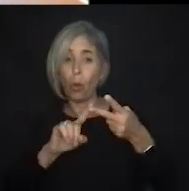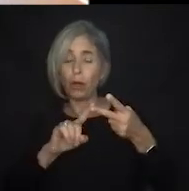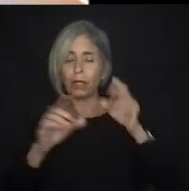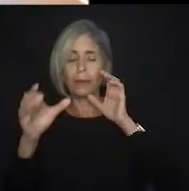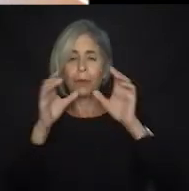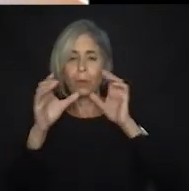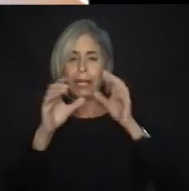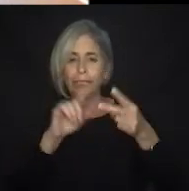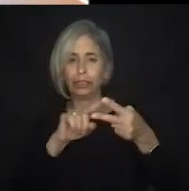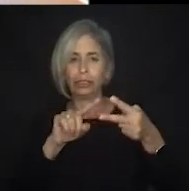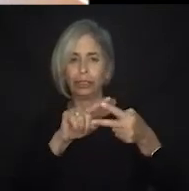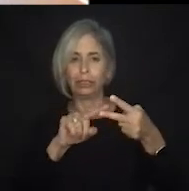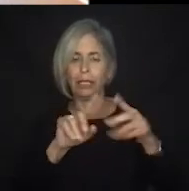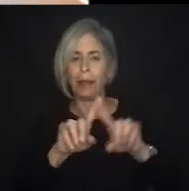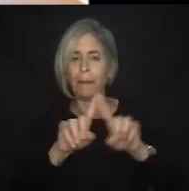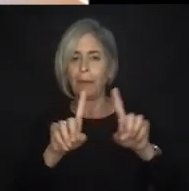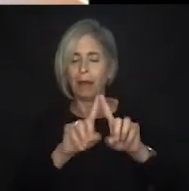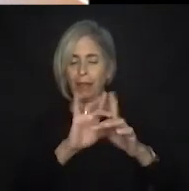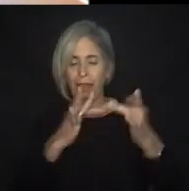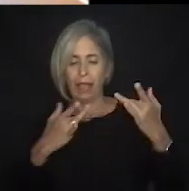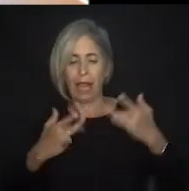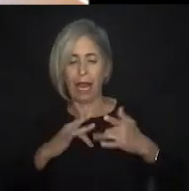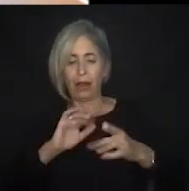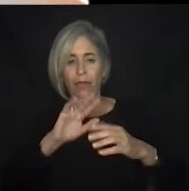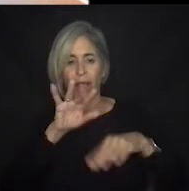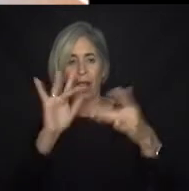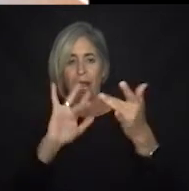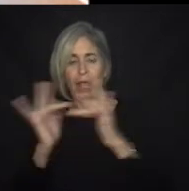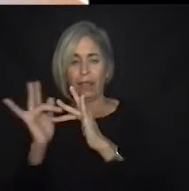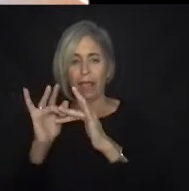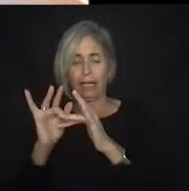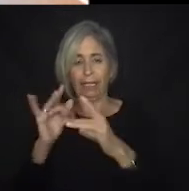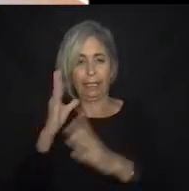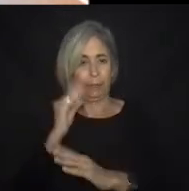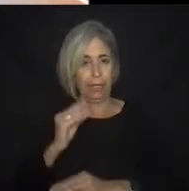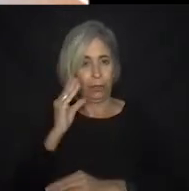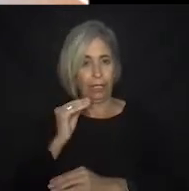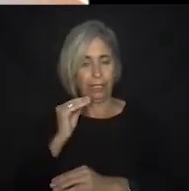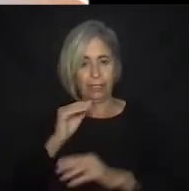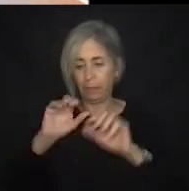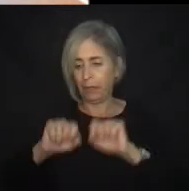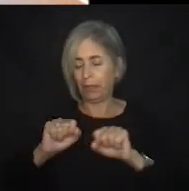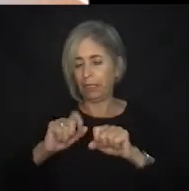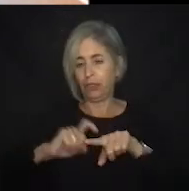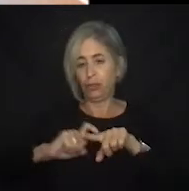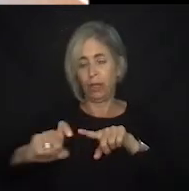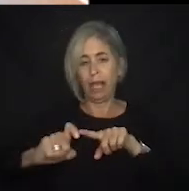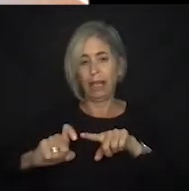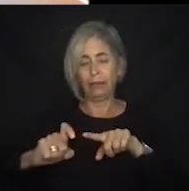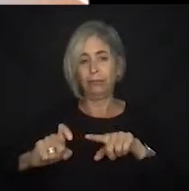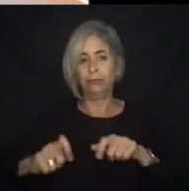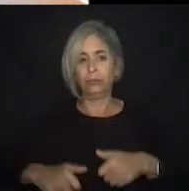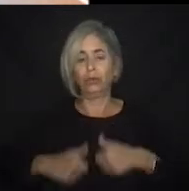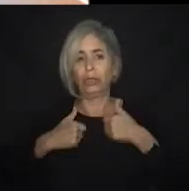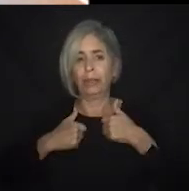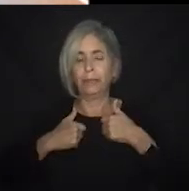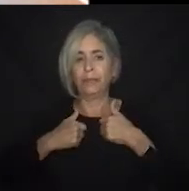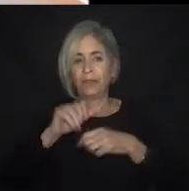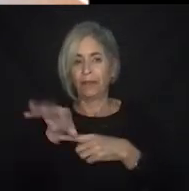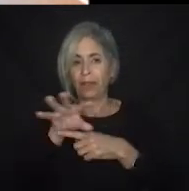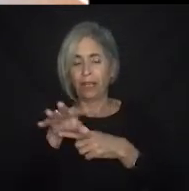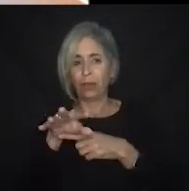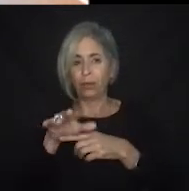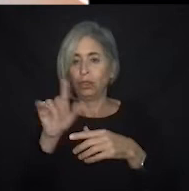communication. But at the heart of these online video experiences is the ability to live stream video, which allows for